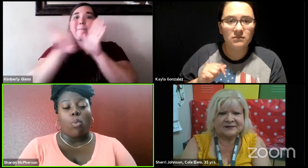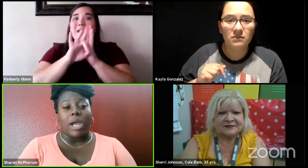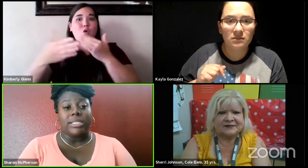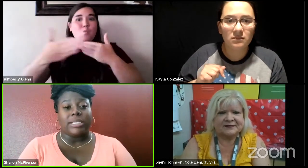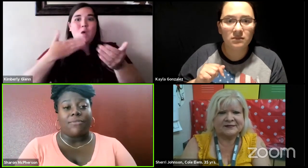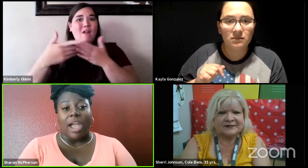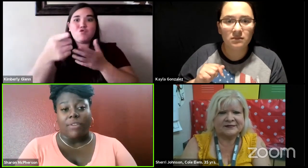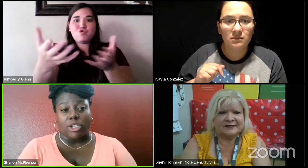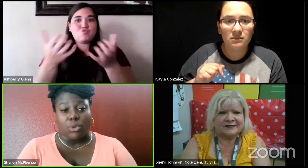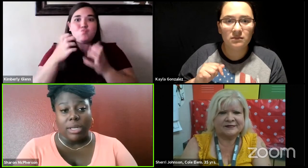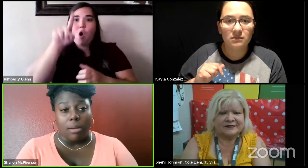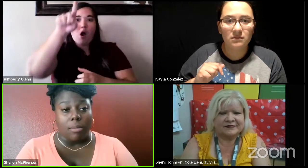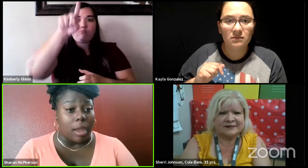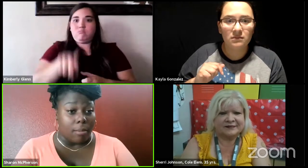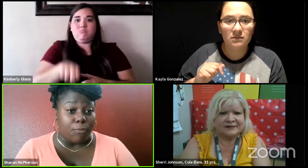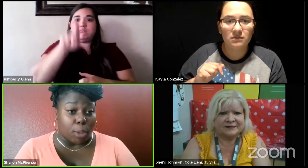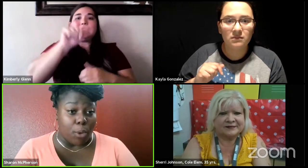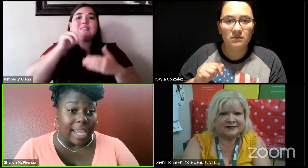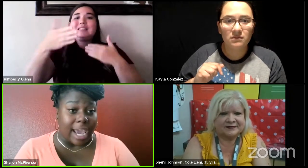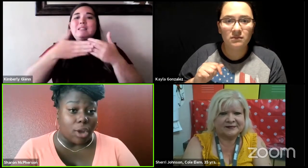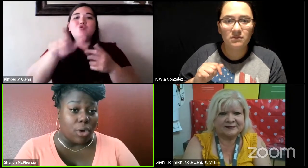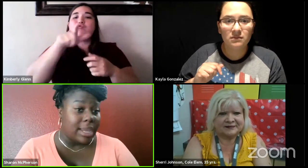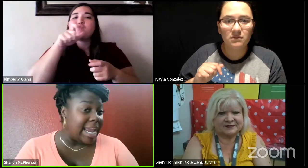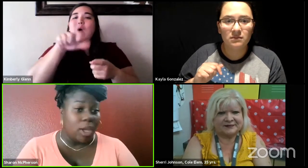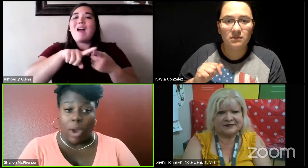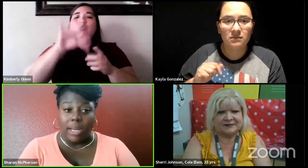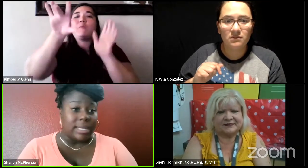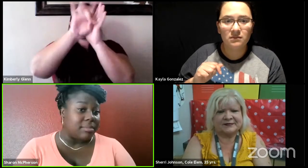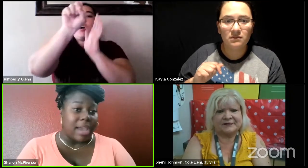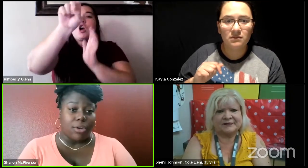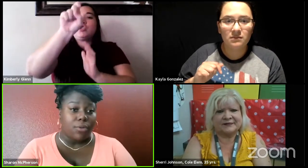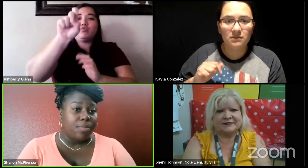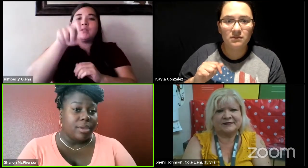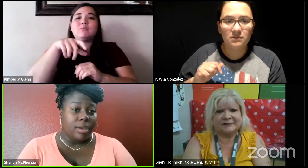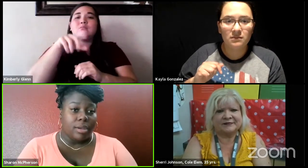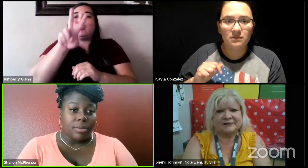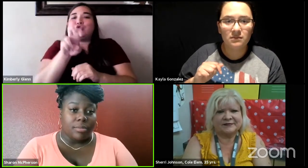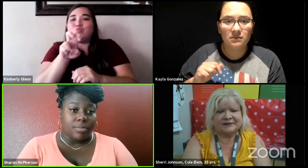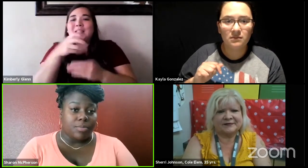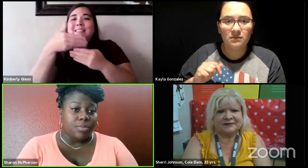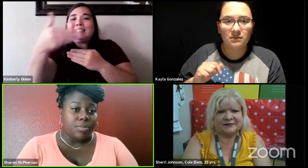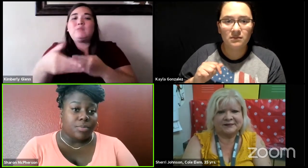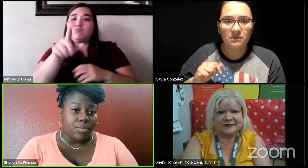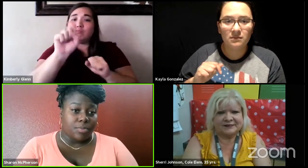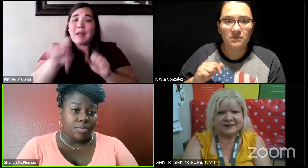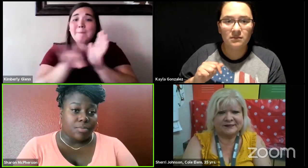from 1 to 500 for the point category. Anyone, it doesn't matter.